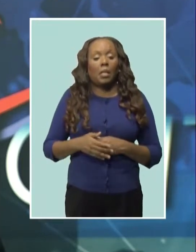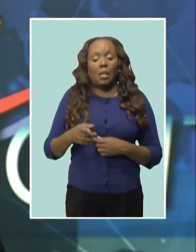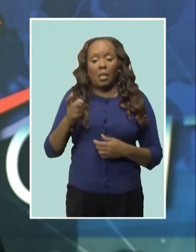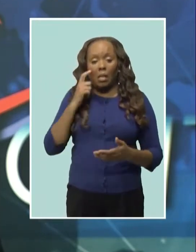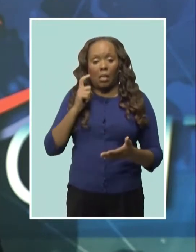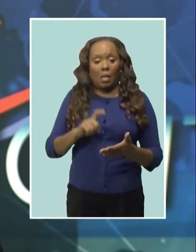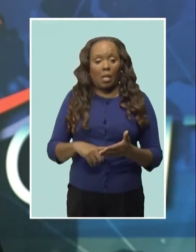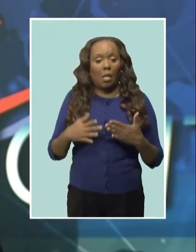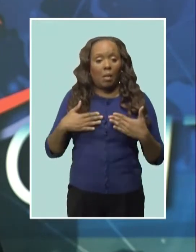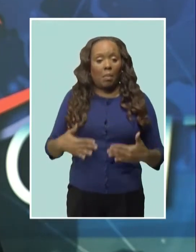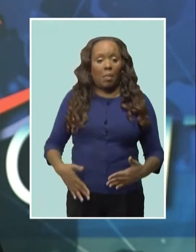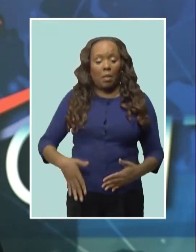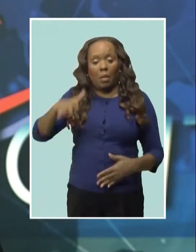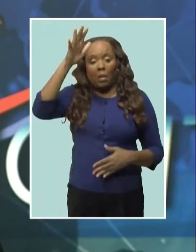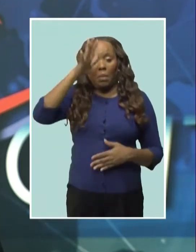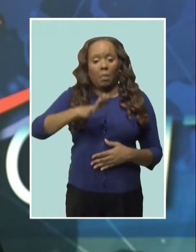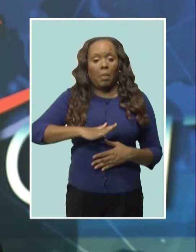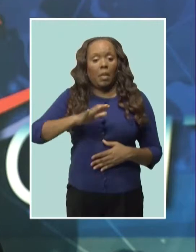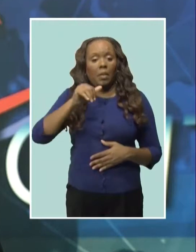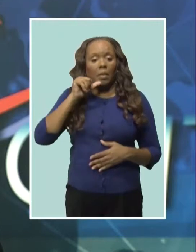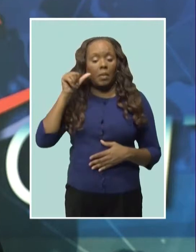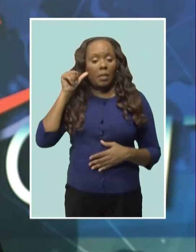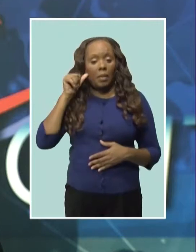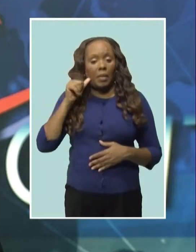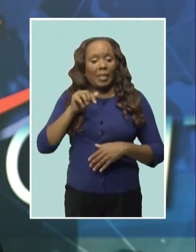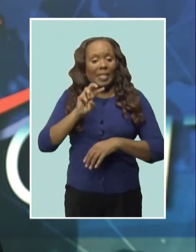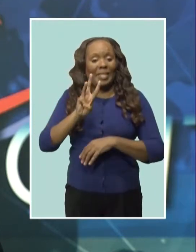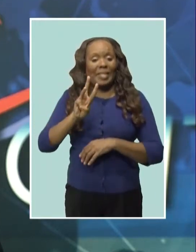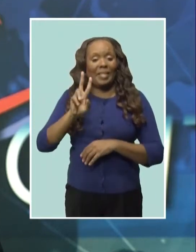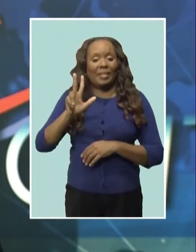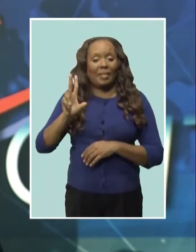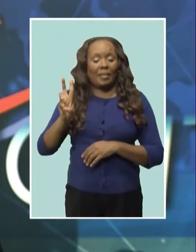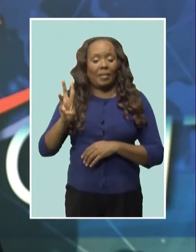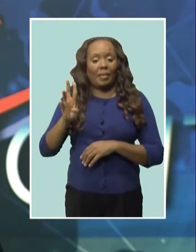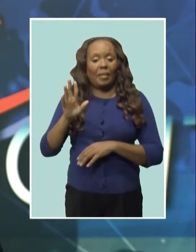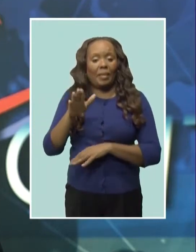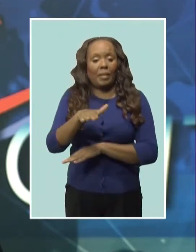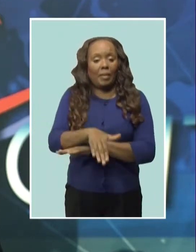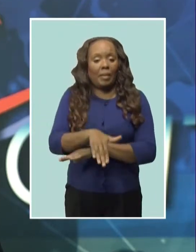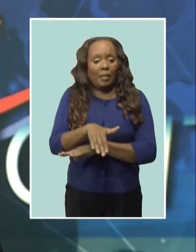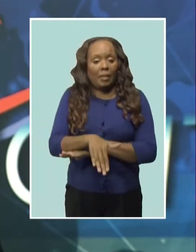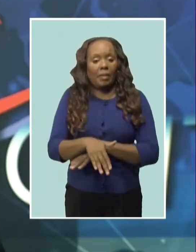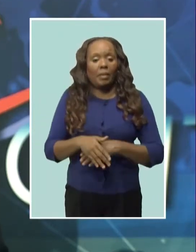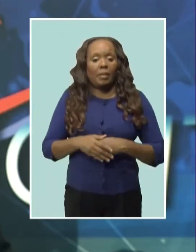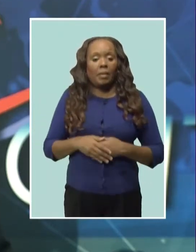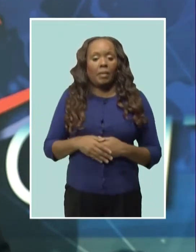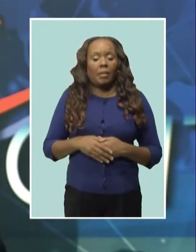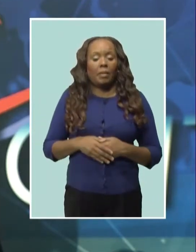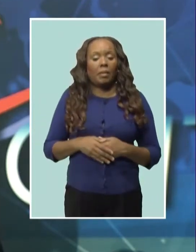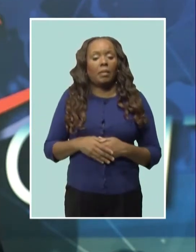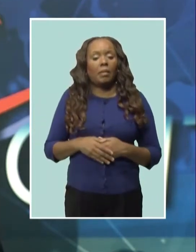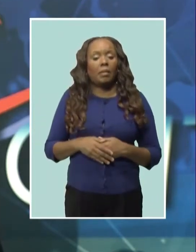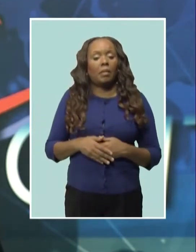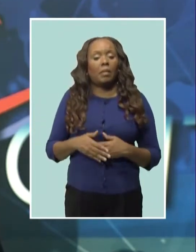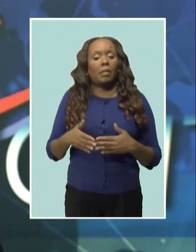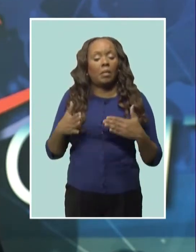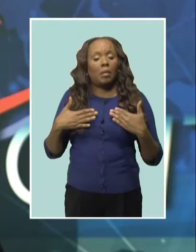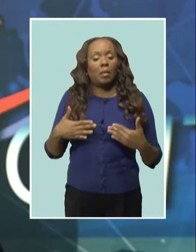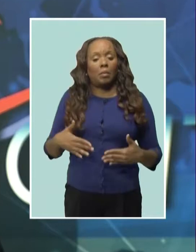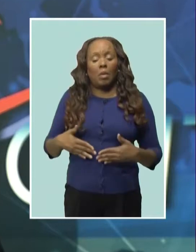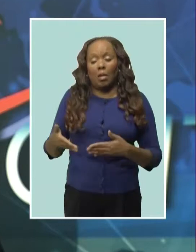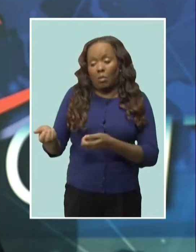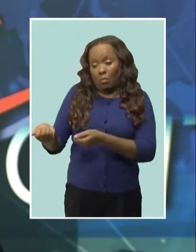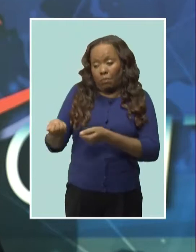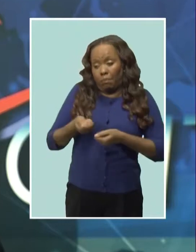the unresponsive body of an unidentified male was discovered about 6:36 p.m. yesterday. Police say an